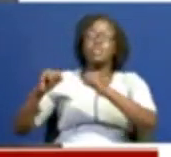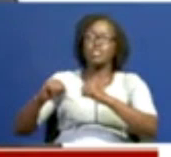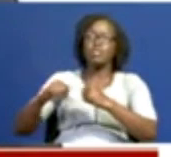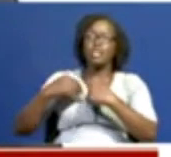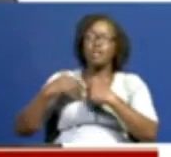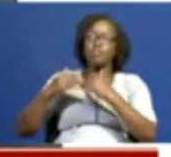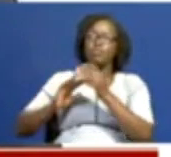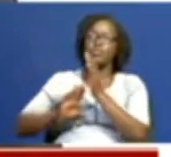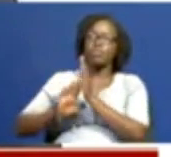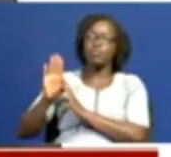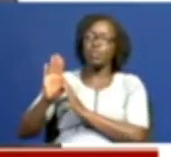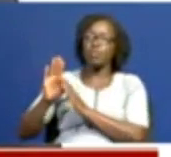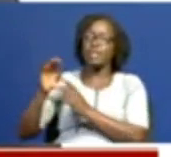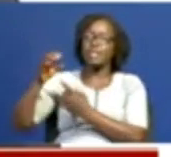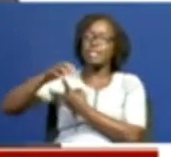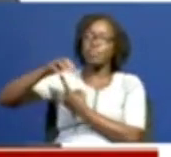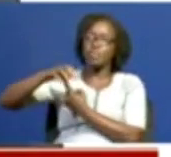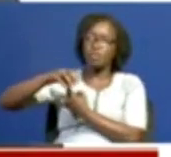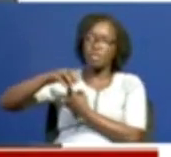to develop and champion